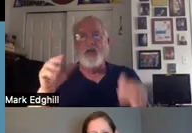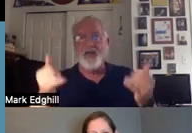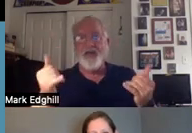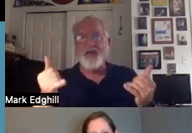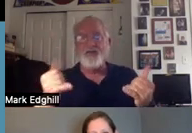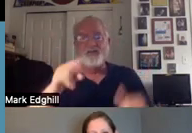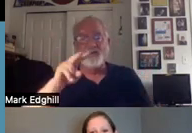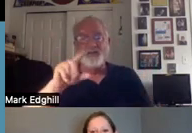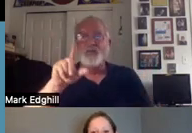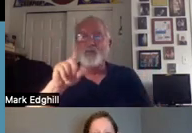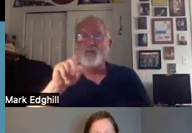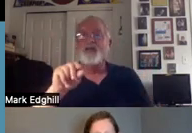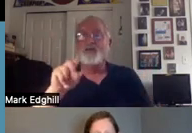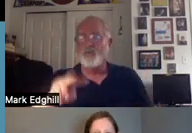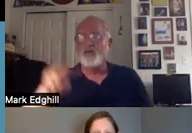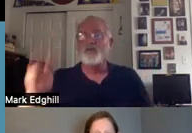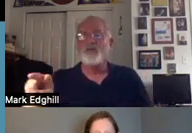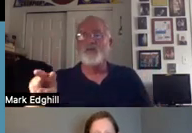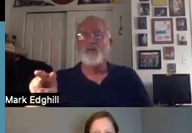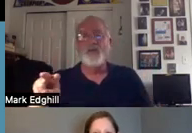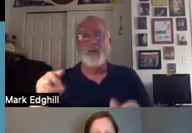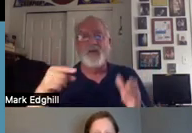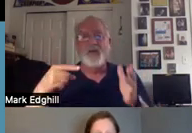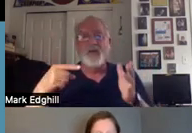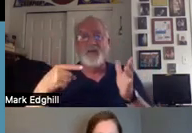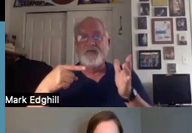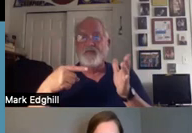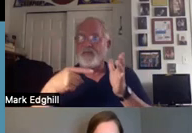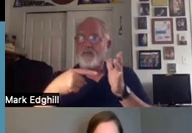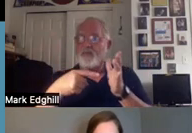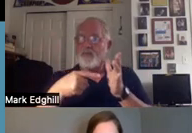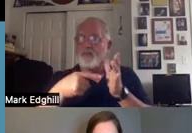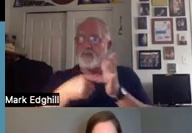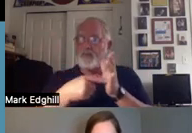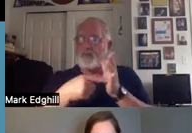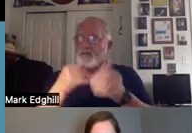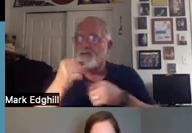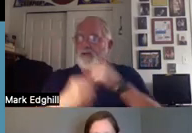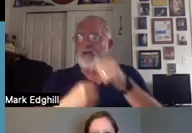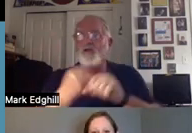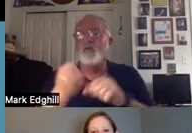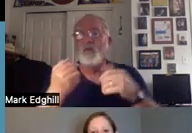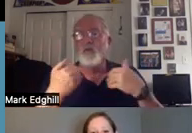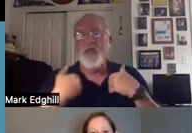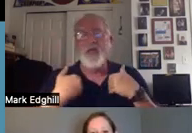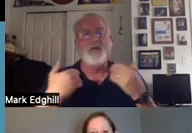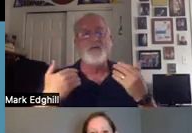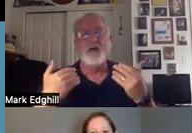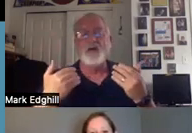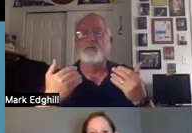It was started in 2003, so it'd be next year. And so in 2022 is when we're celebrating this.